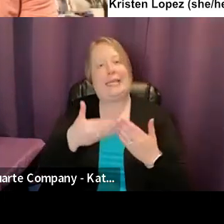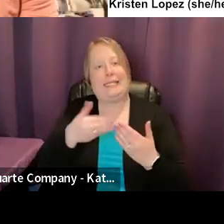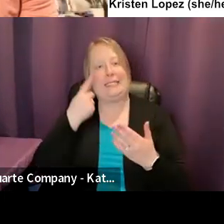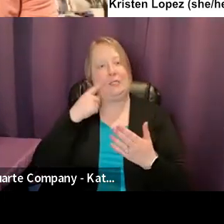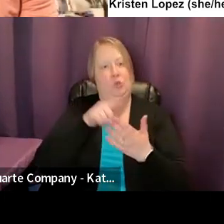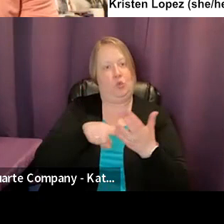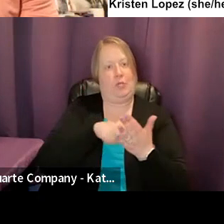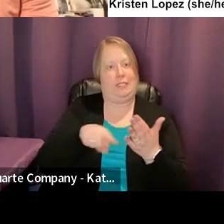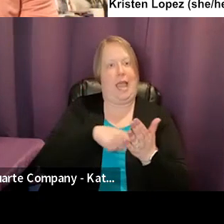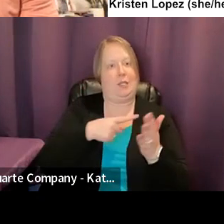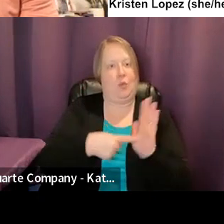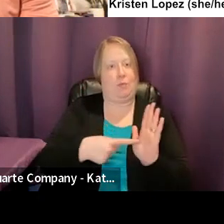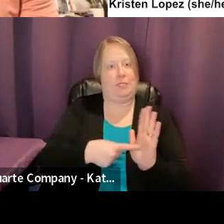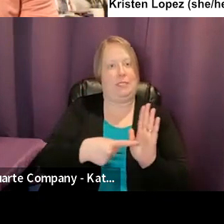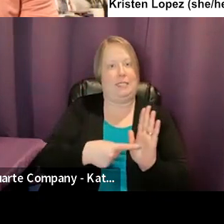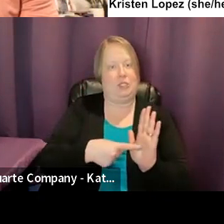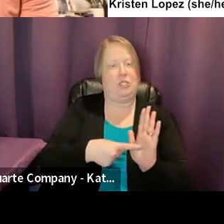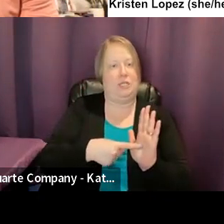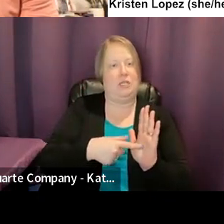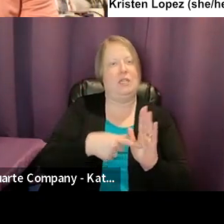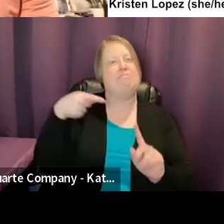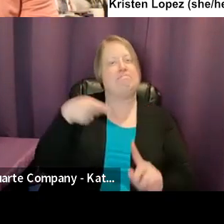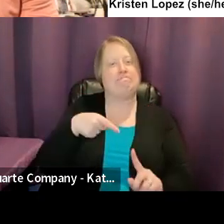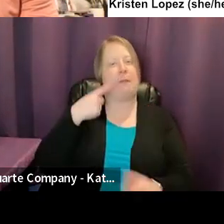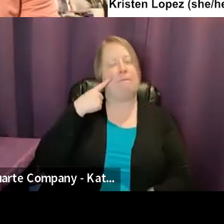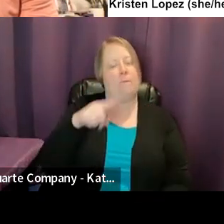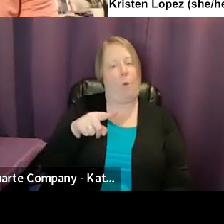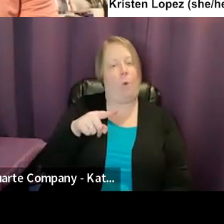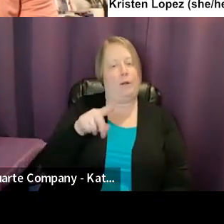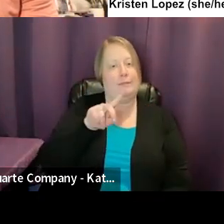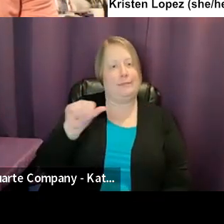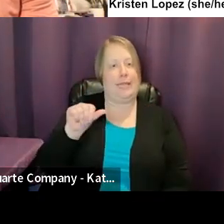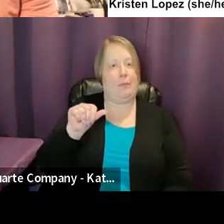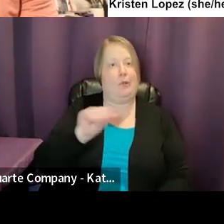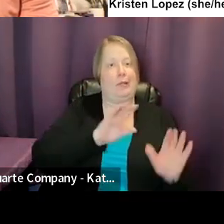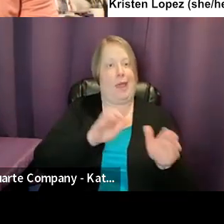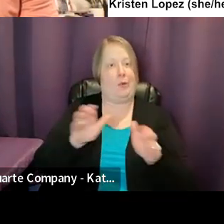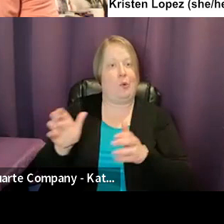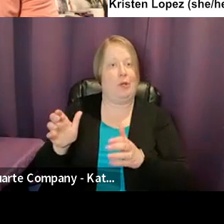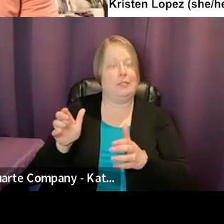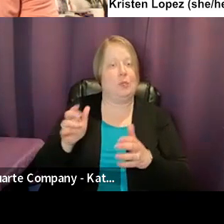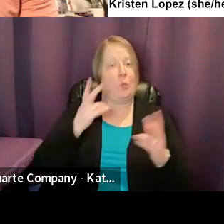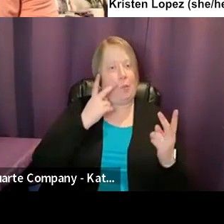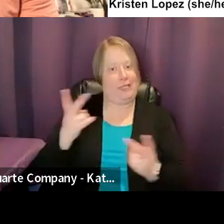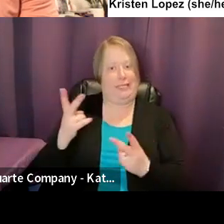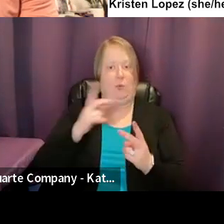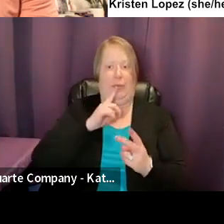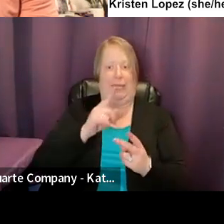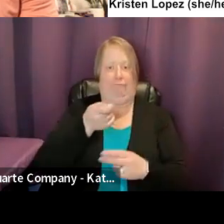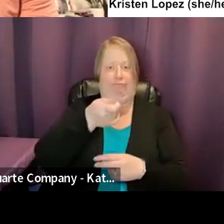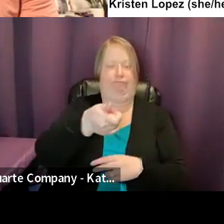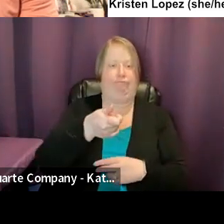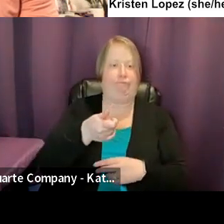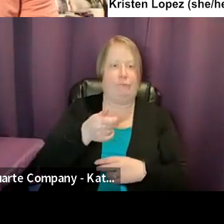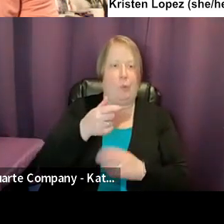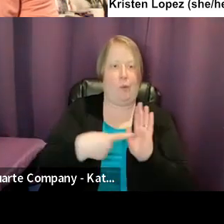criticize representation, especially for disabled categories where we see so little representation,